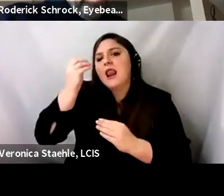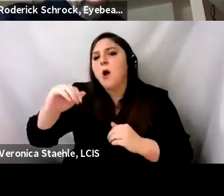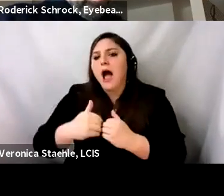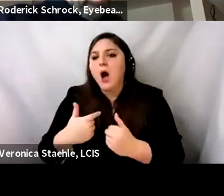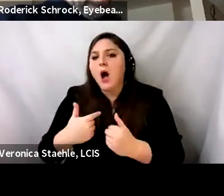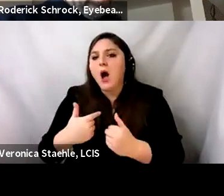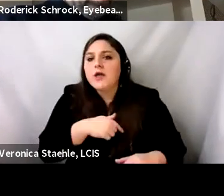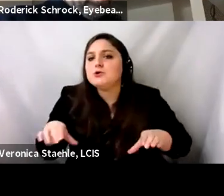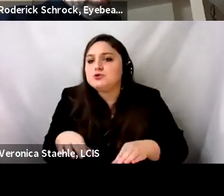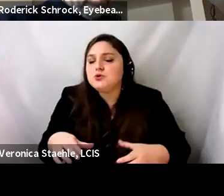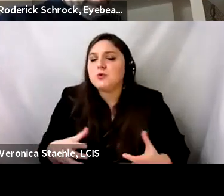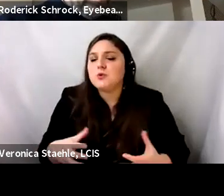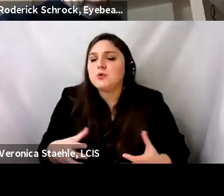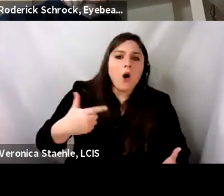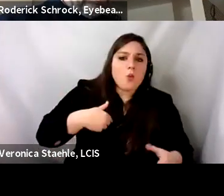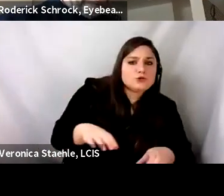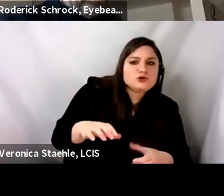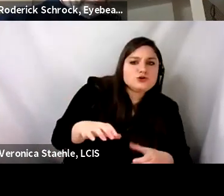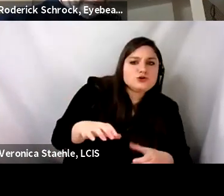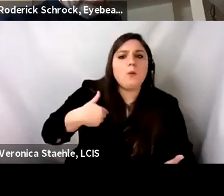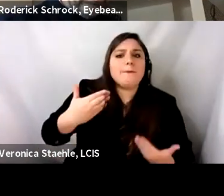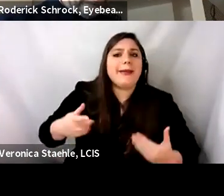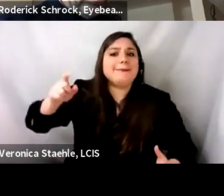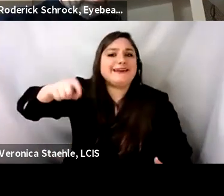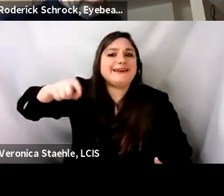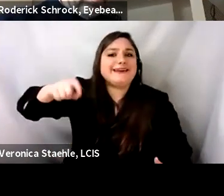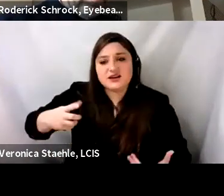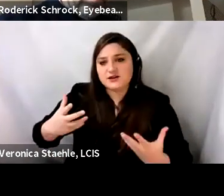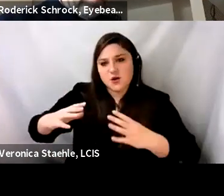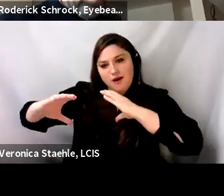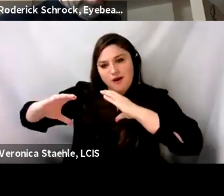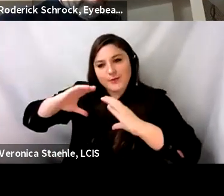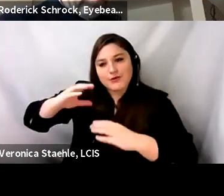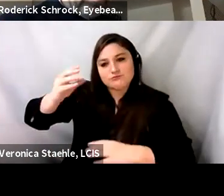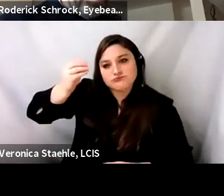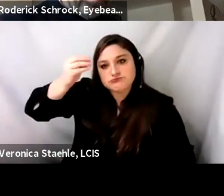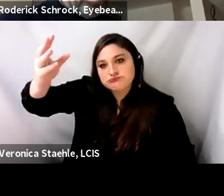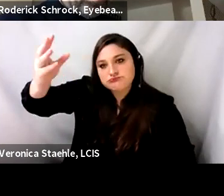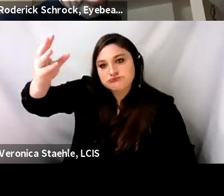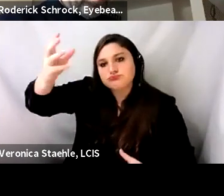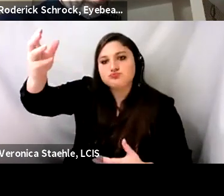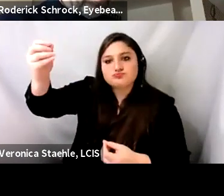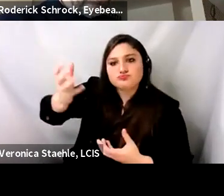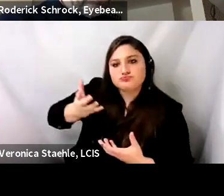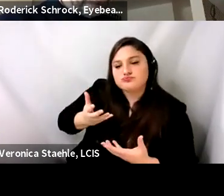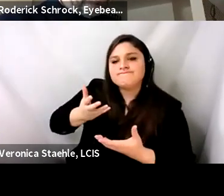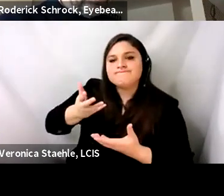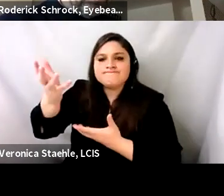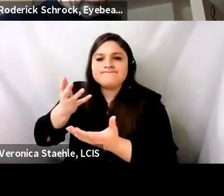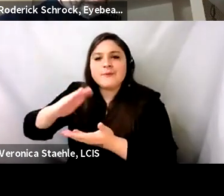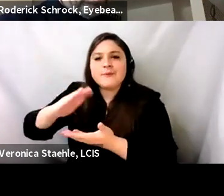what we might need. And I think, again, just forming that sense of partnership and ownership of El